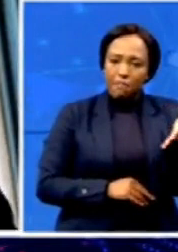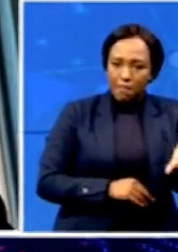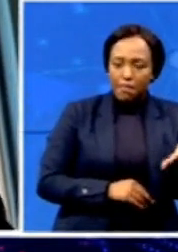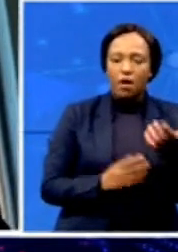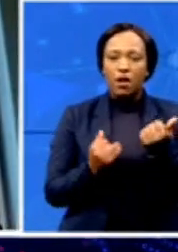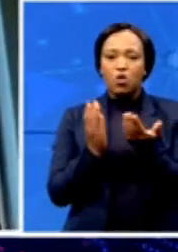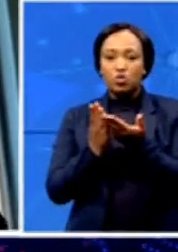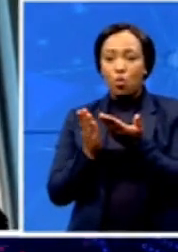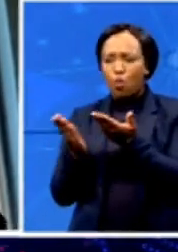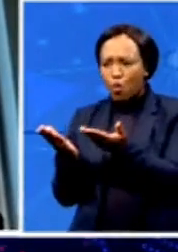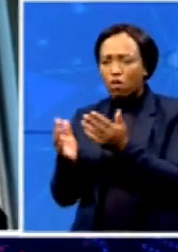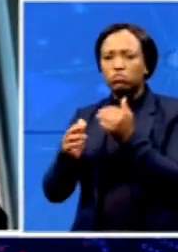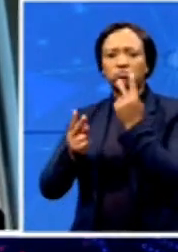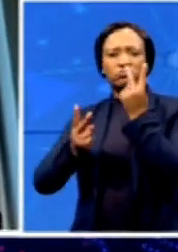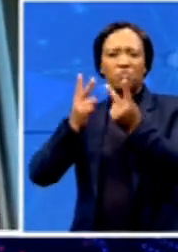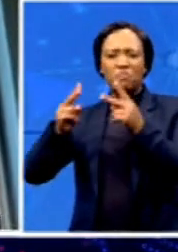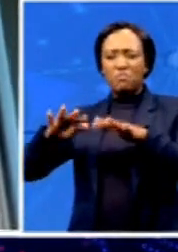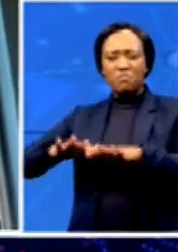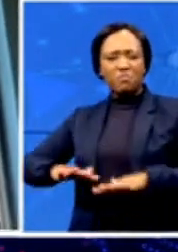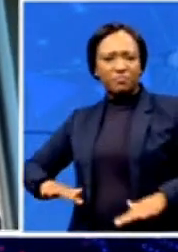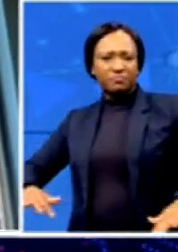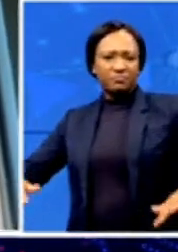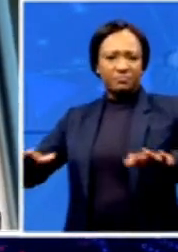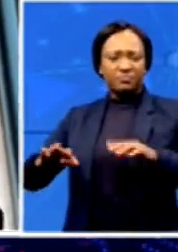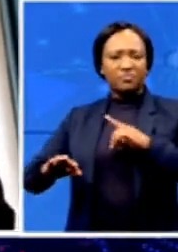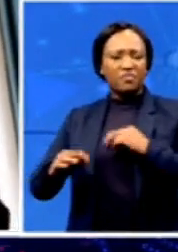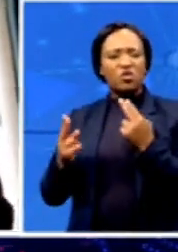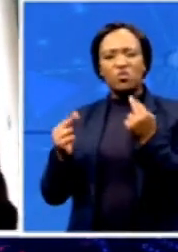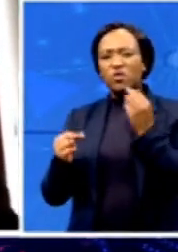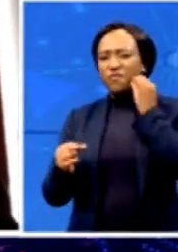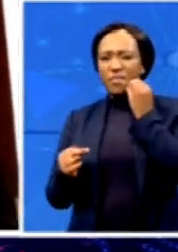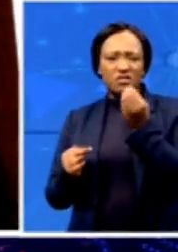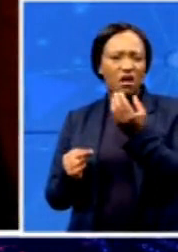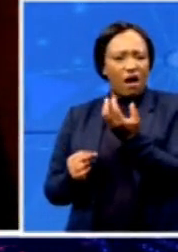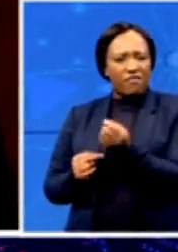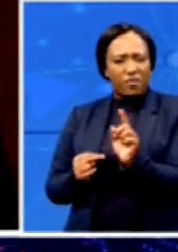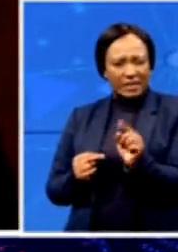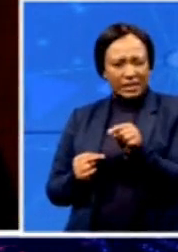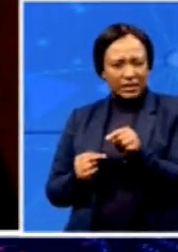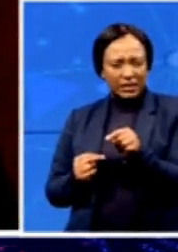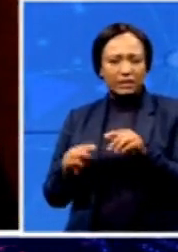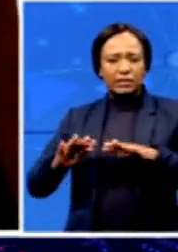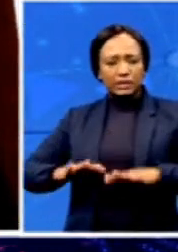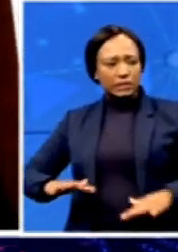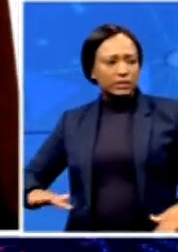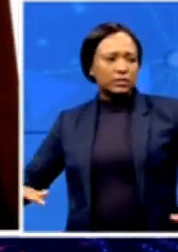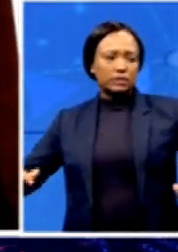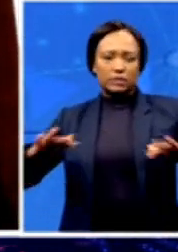you have? What new information do you have about the destruction of by the